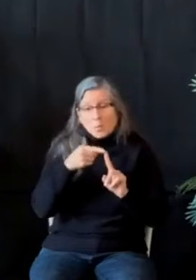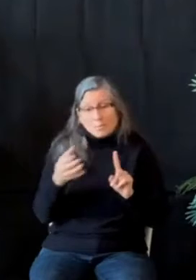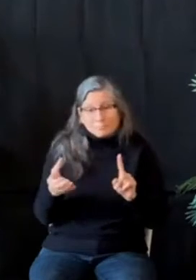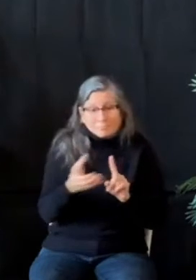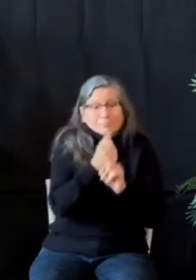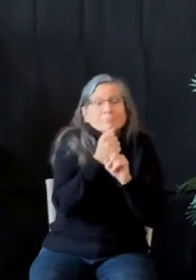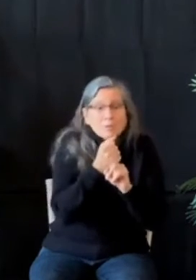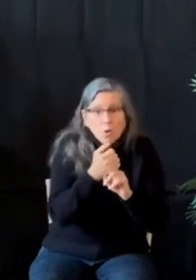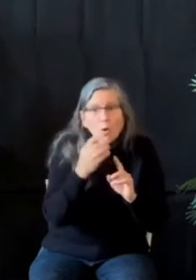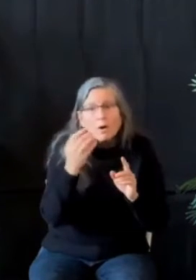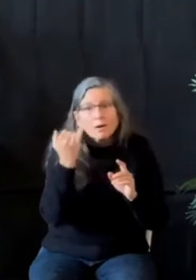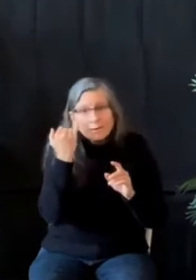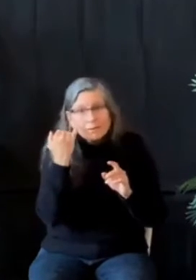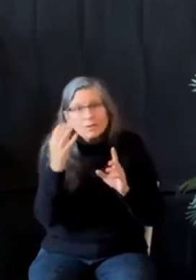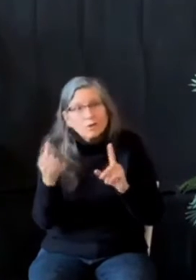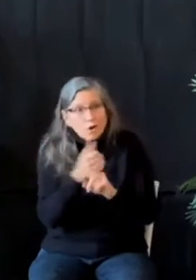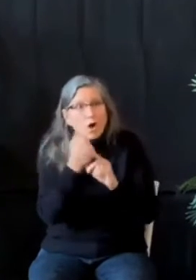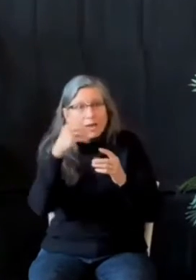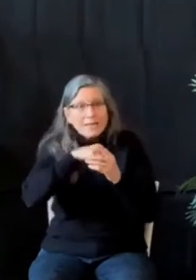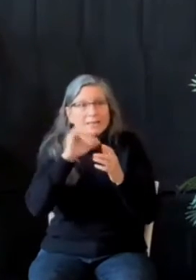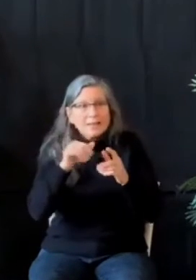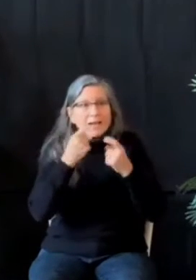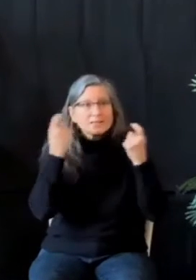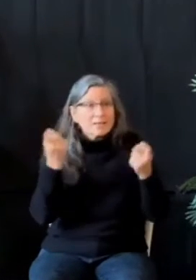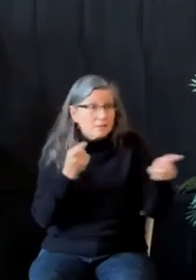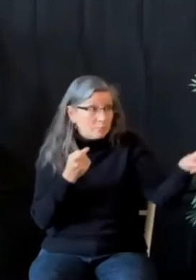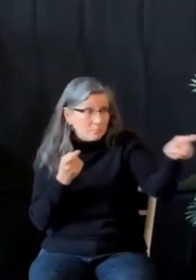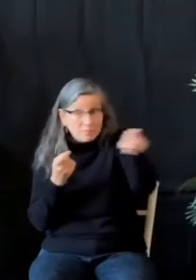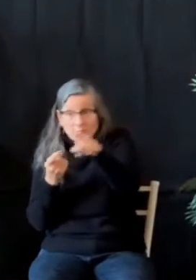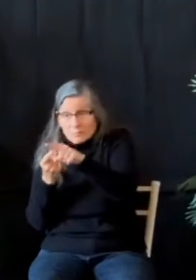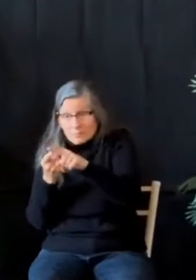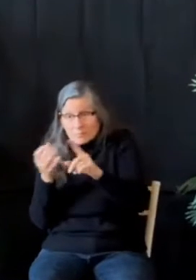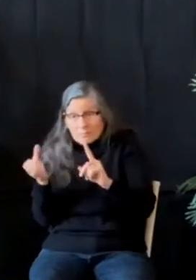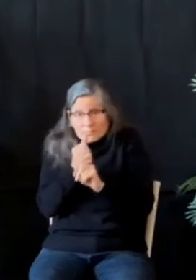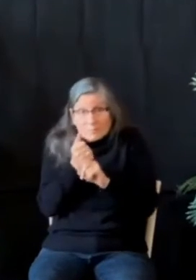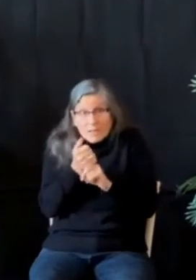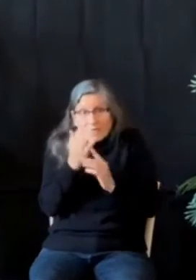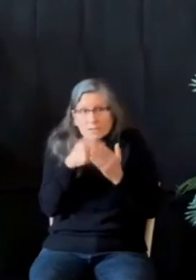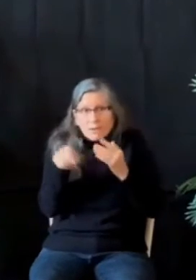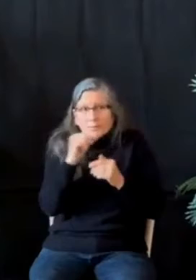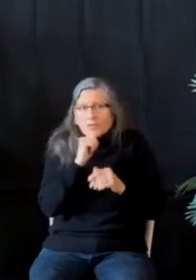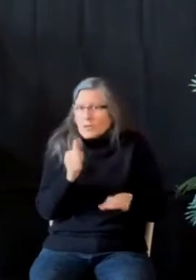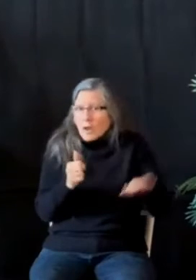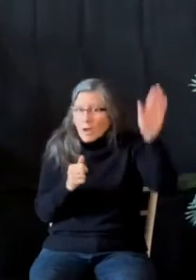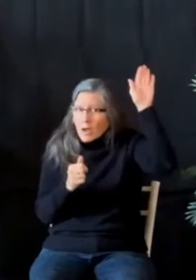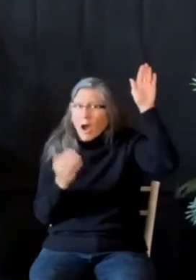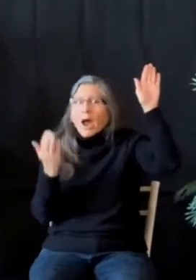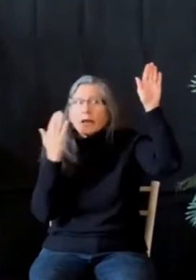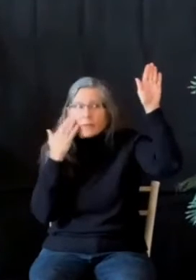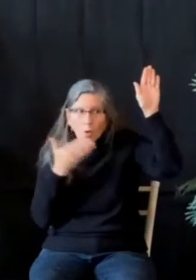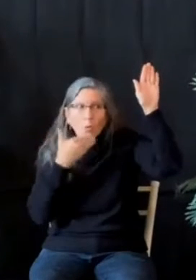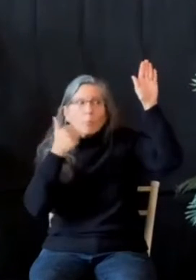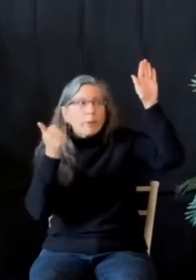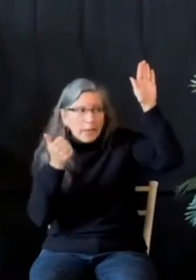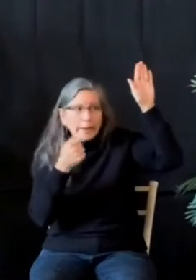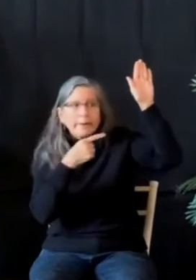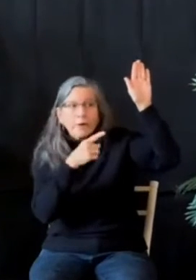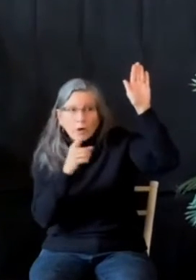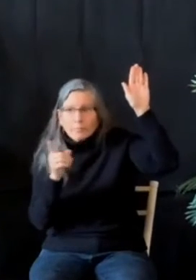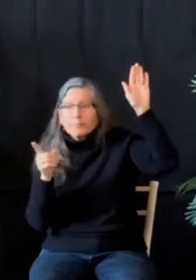in. Anybody ever been caught? Ooh, some of you are not raising your hands, but I know better.